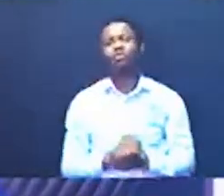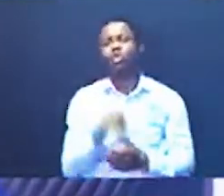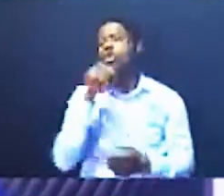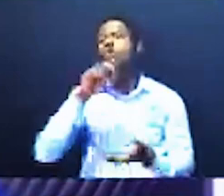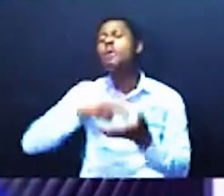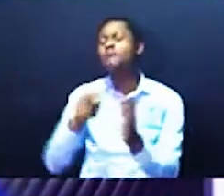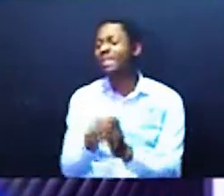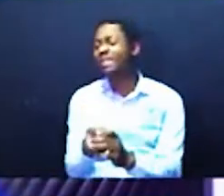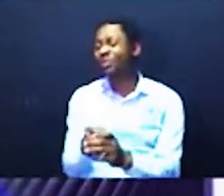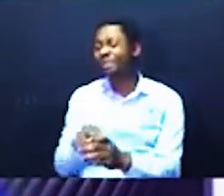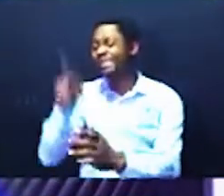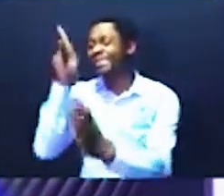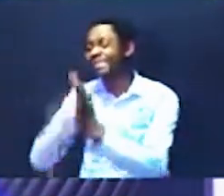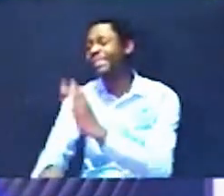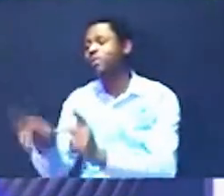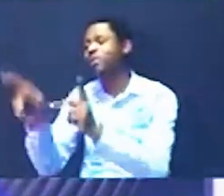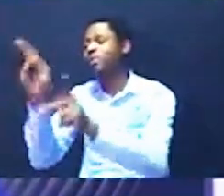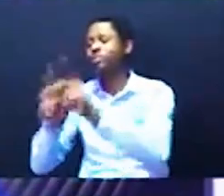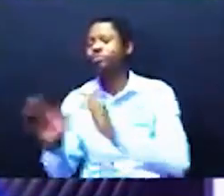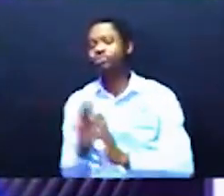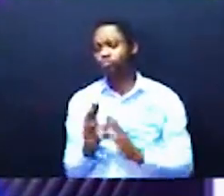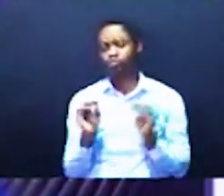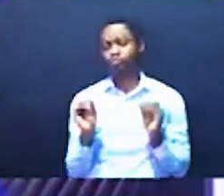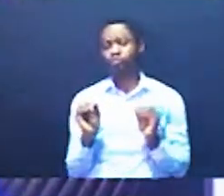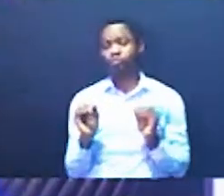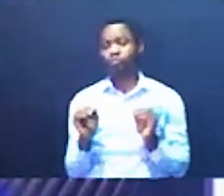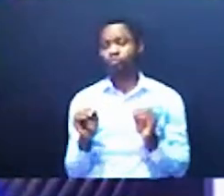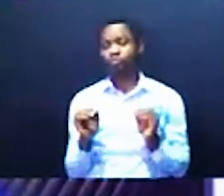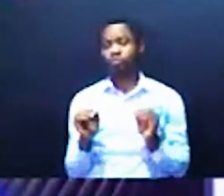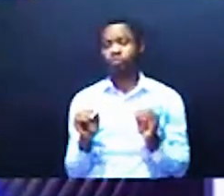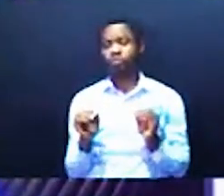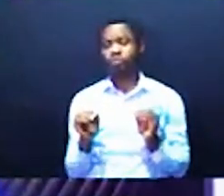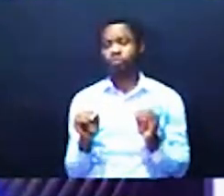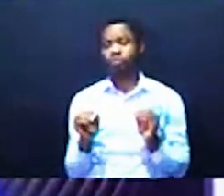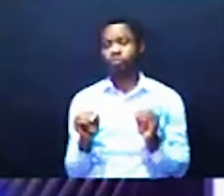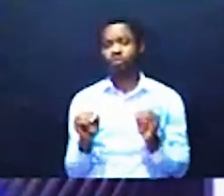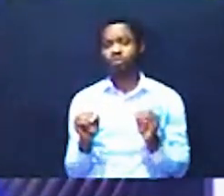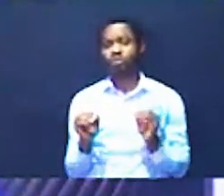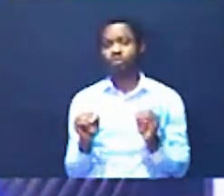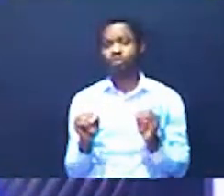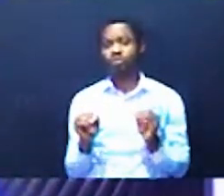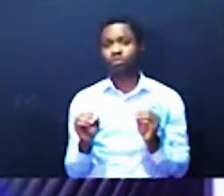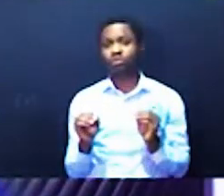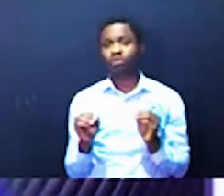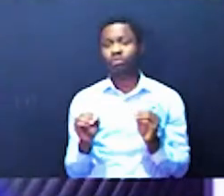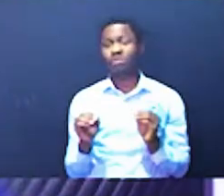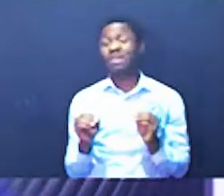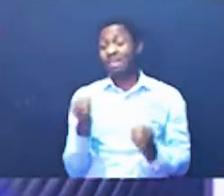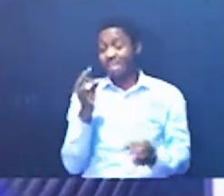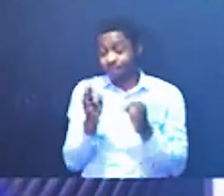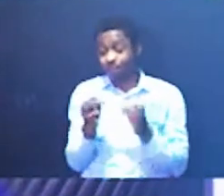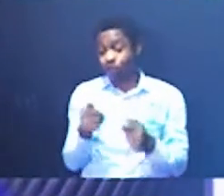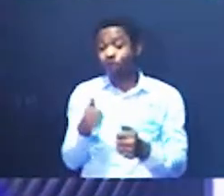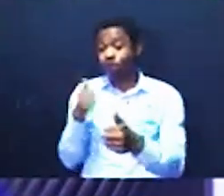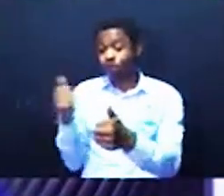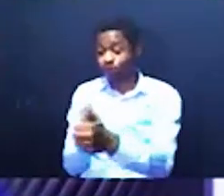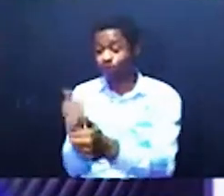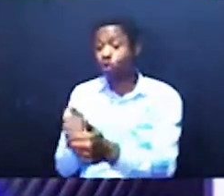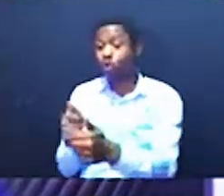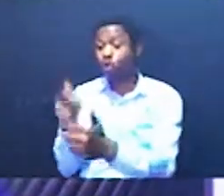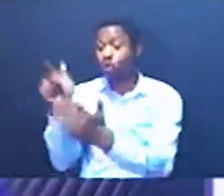man. No, deal with it if you want to do it according to the law. But beyond